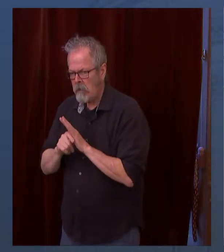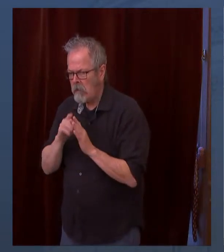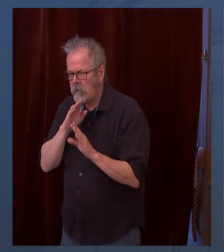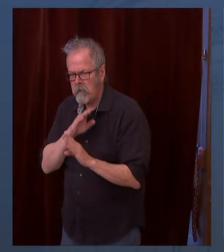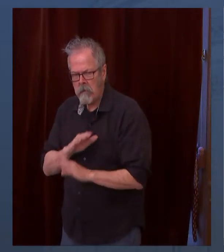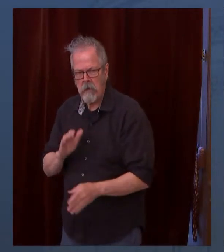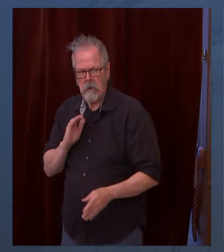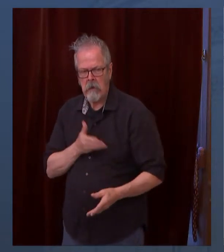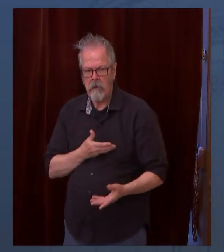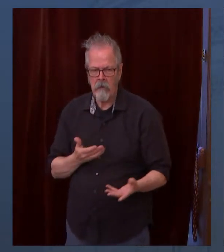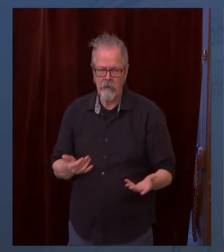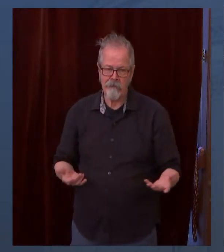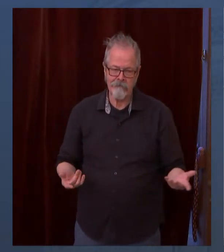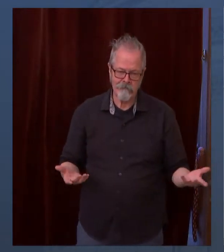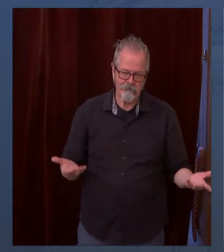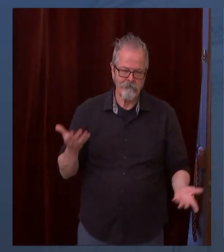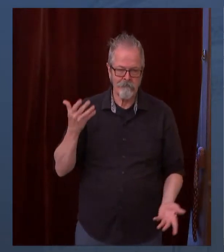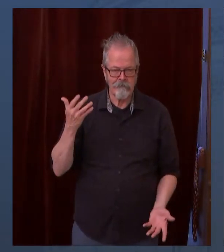when you do have this